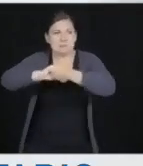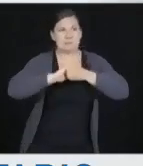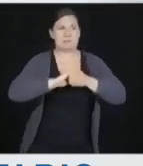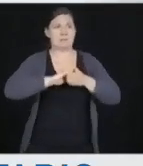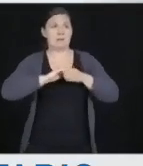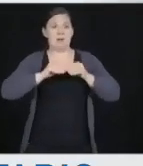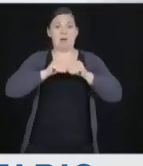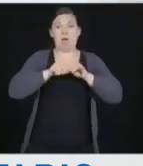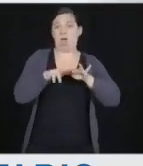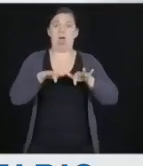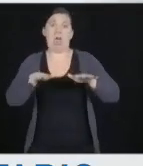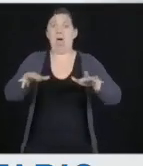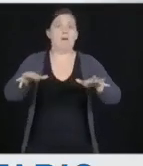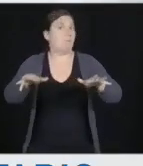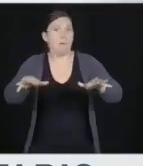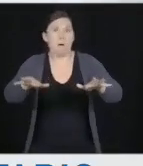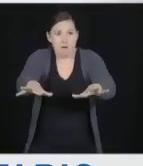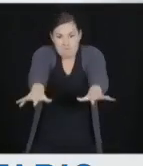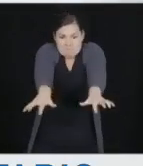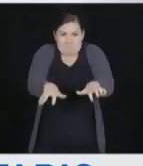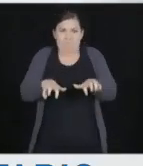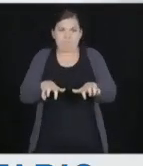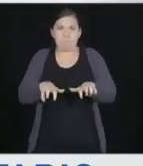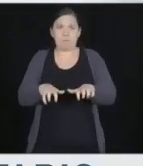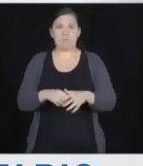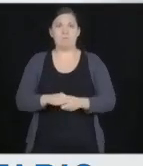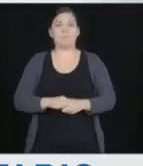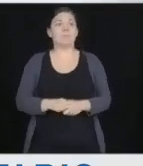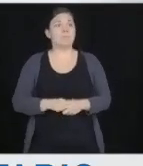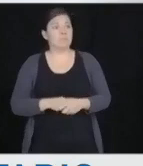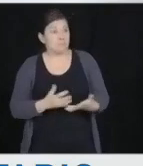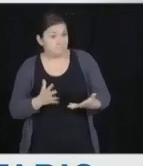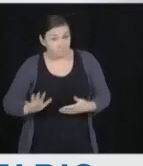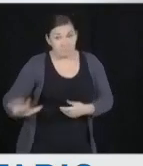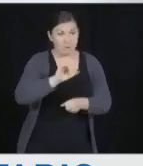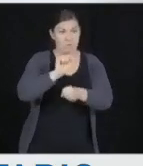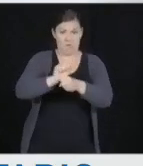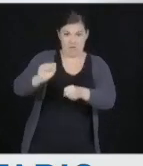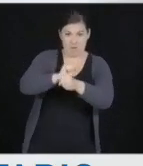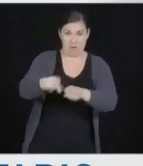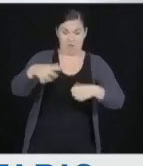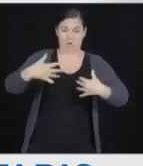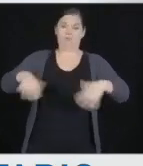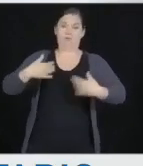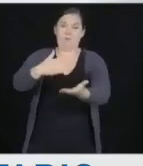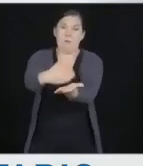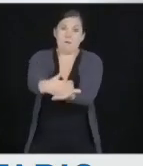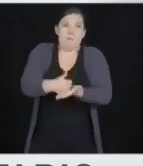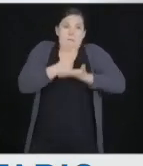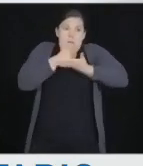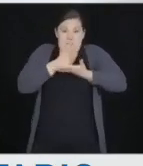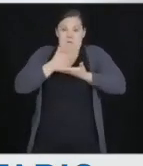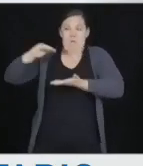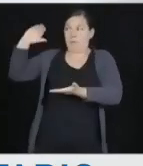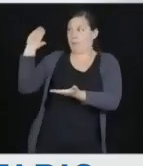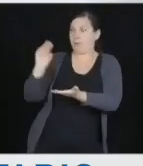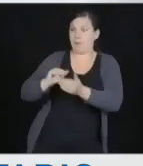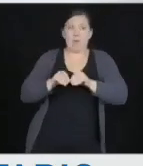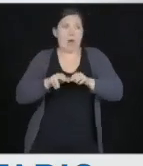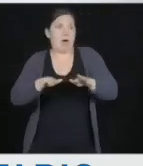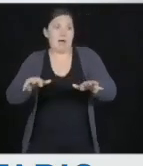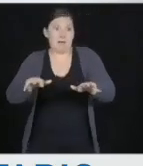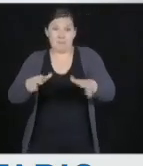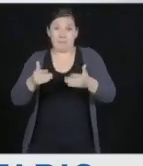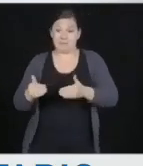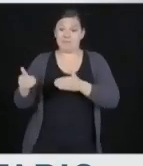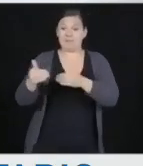Table, we will be taking a pause of 4 weeks, or two-week cycles of the virus, before